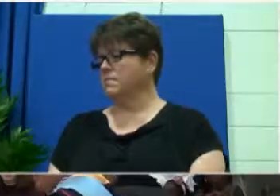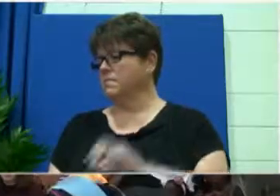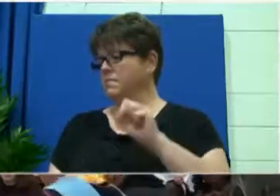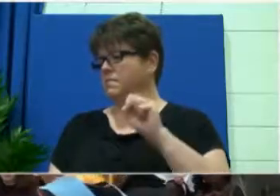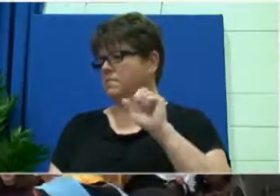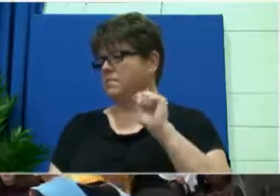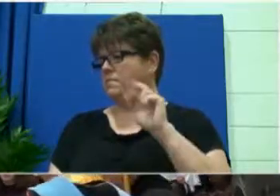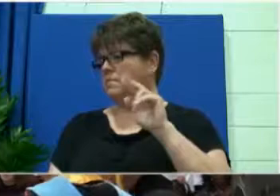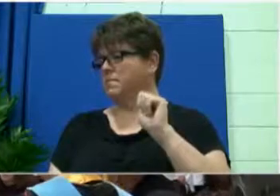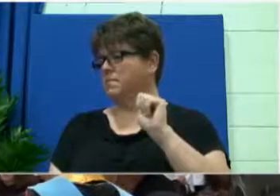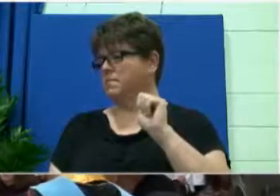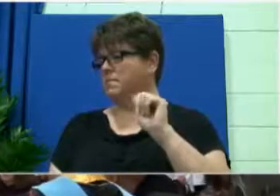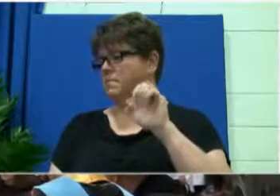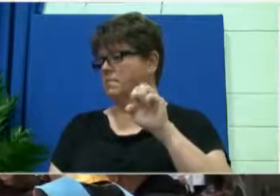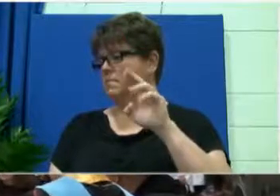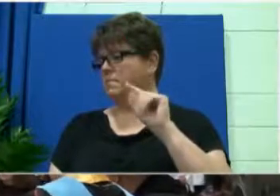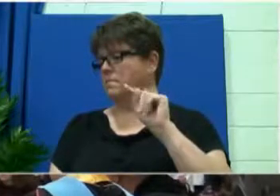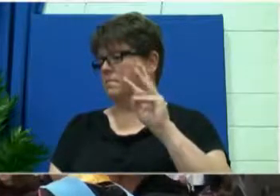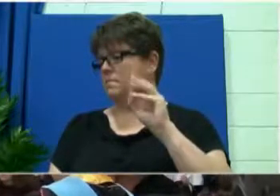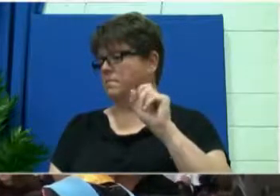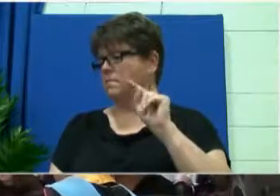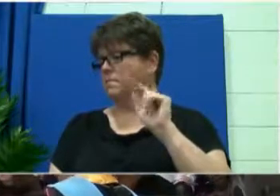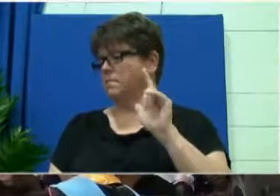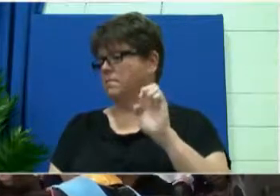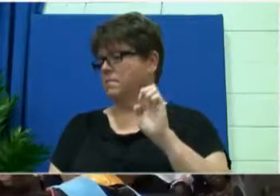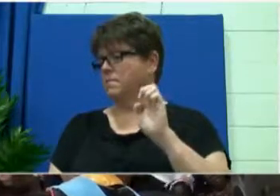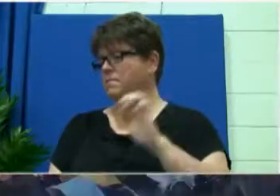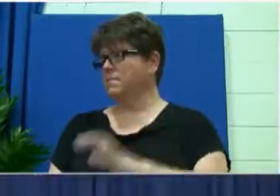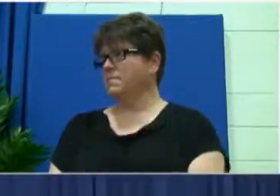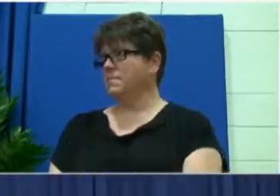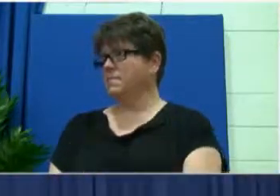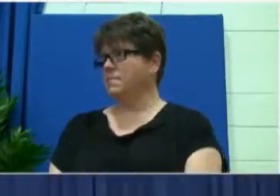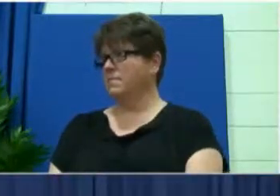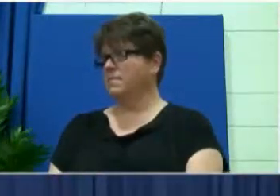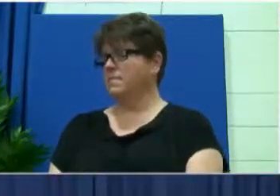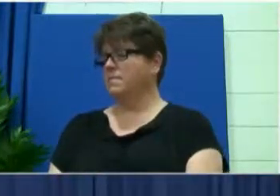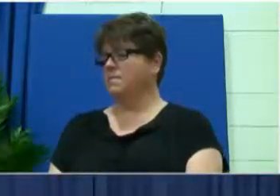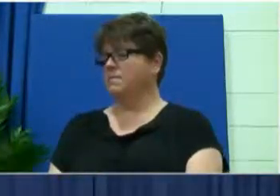Sarah K. Entwistle, Associate in Arts.